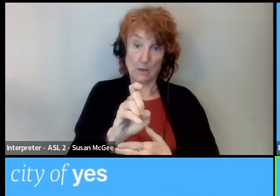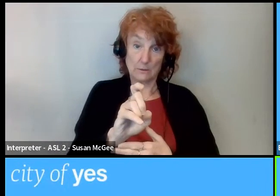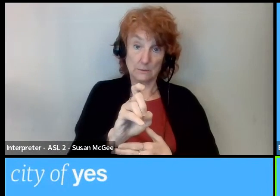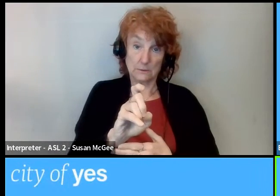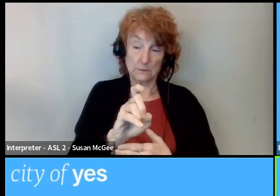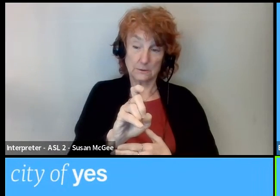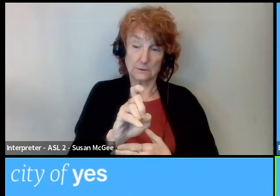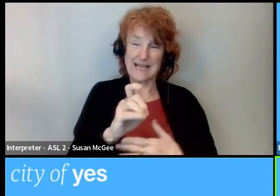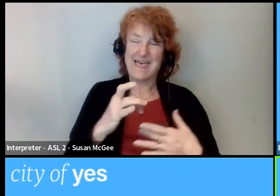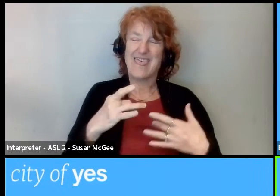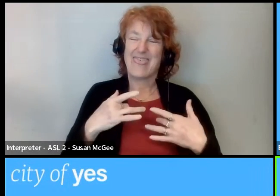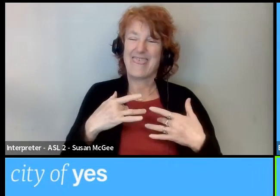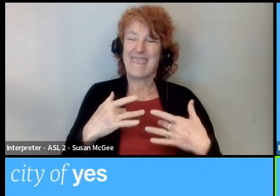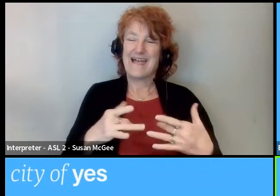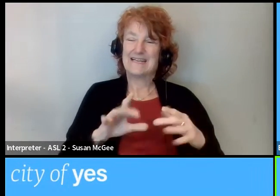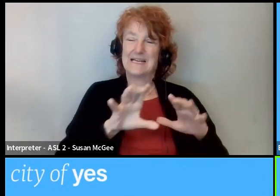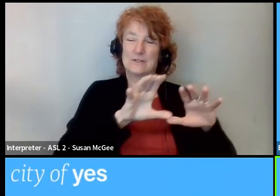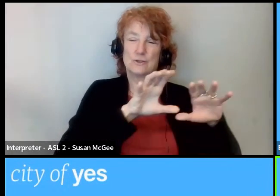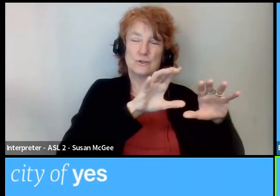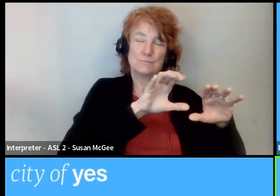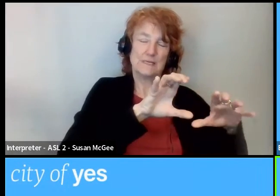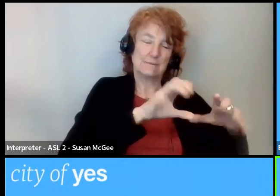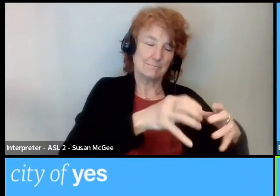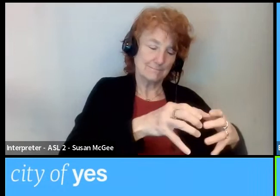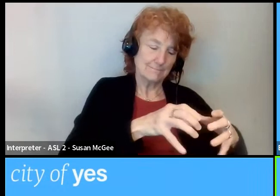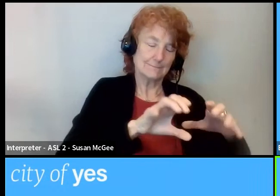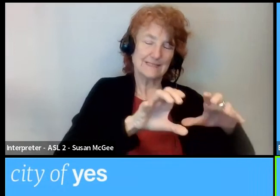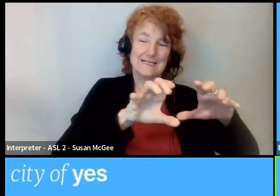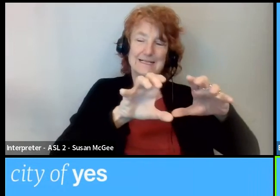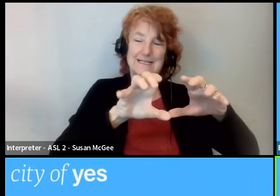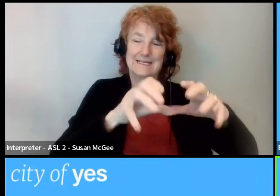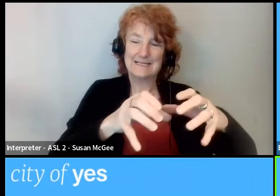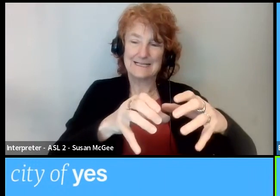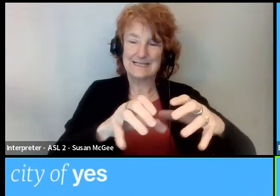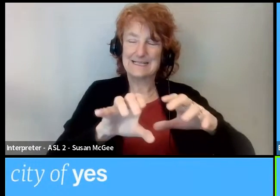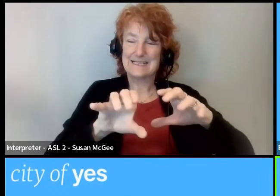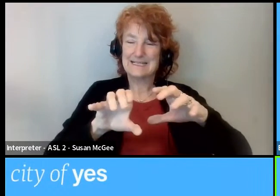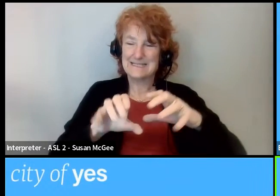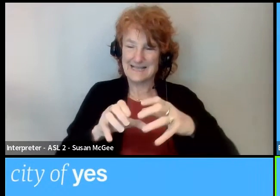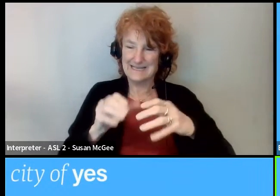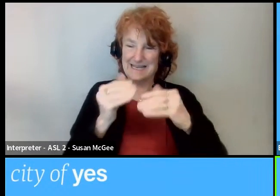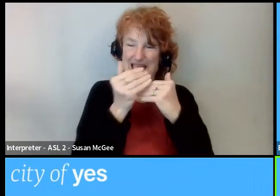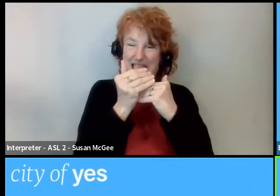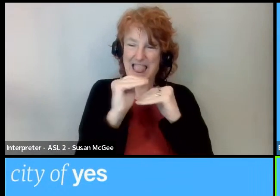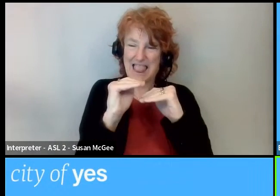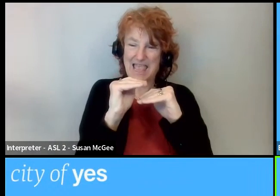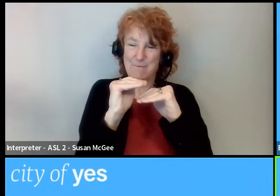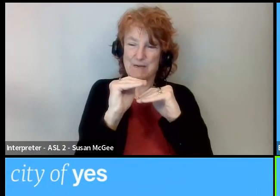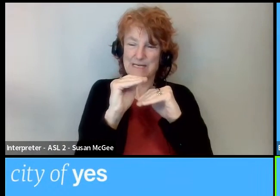be a site-by-site look at everything within a fairly limited geography,